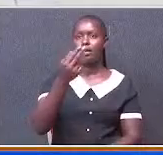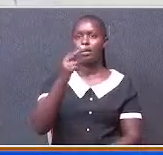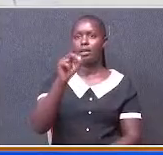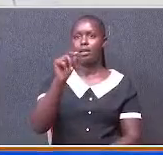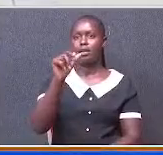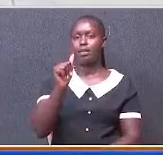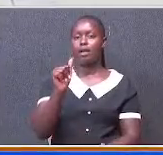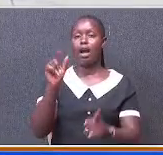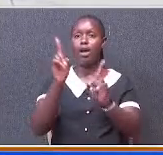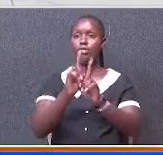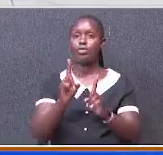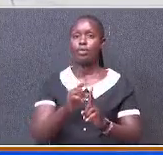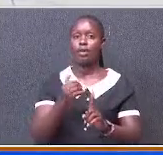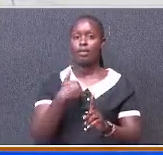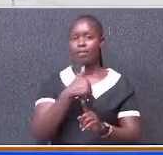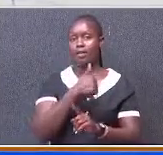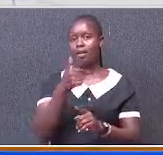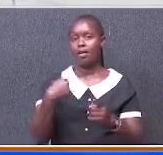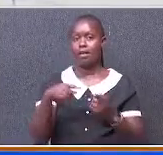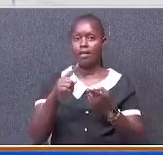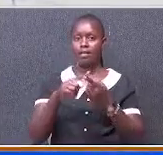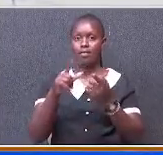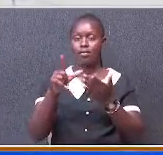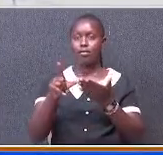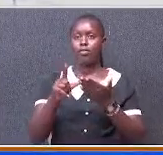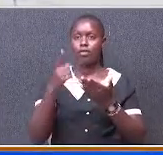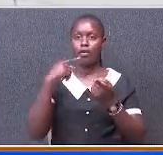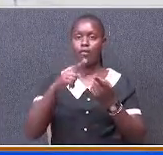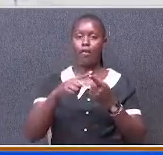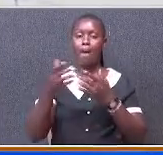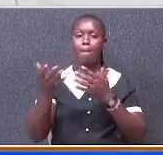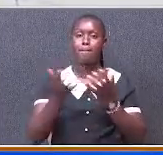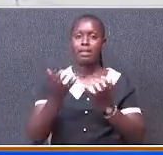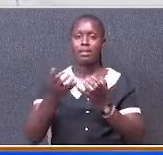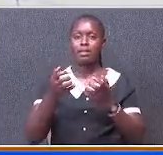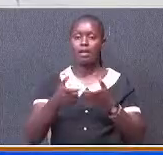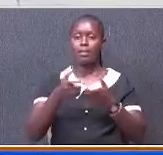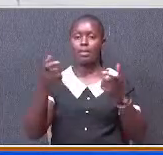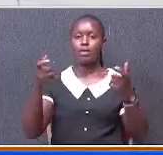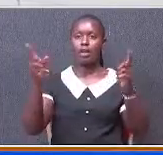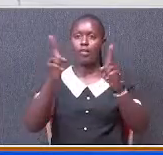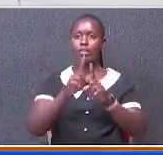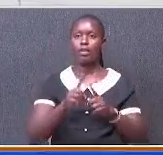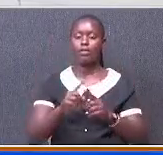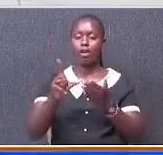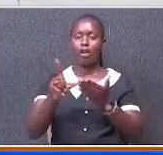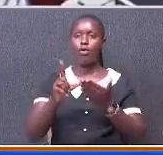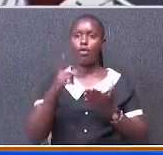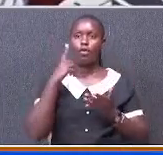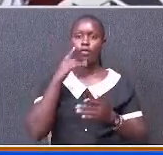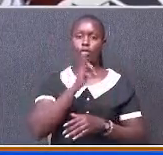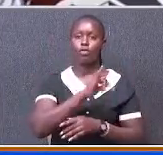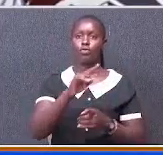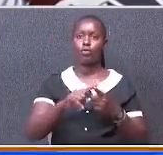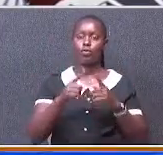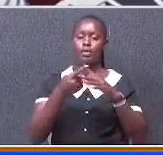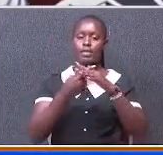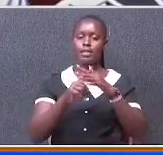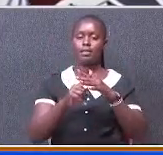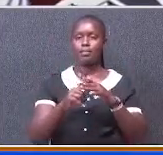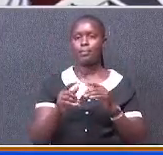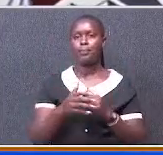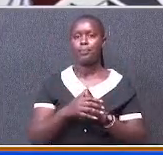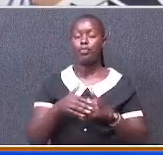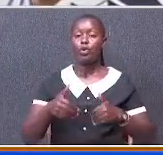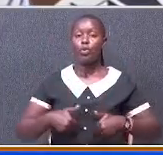products for business expansion. And we have loan products even for those who are starting. The Youth